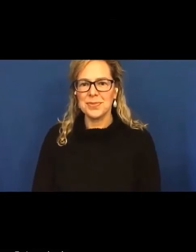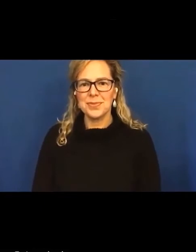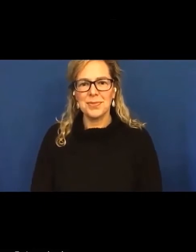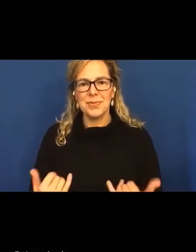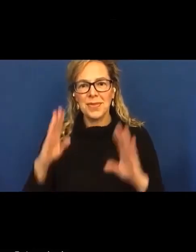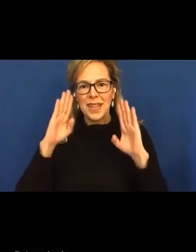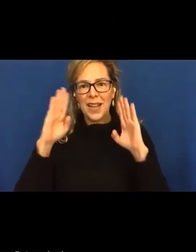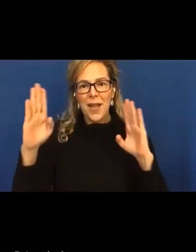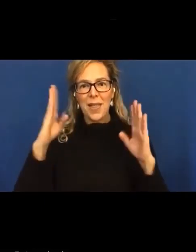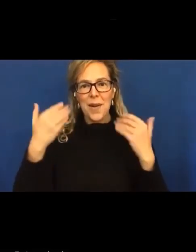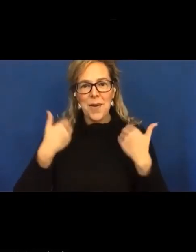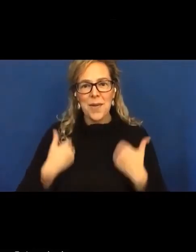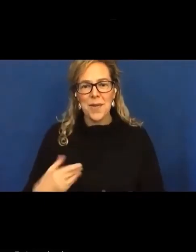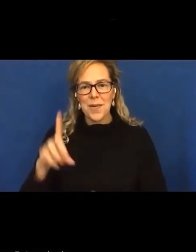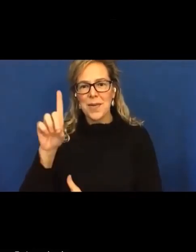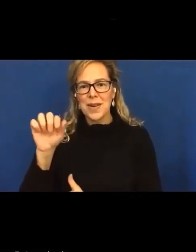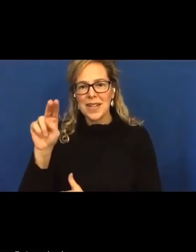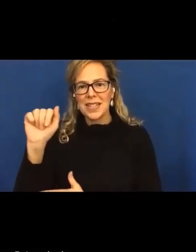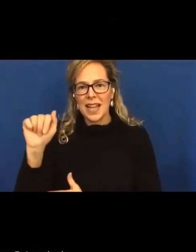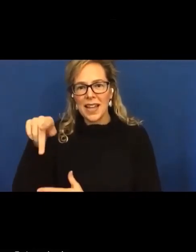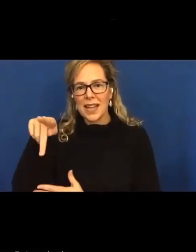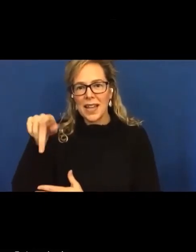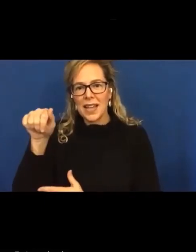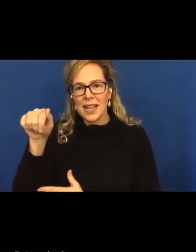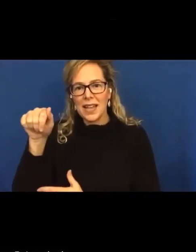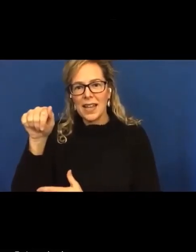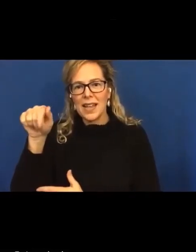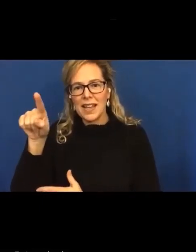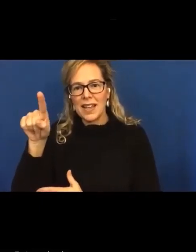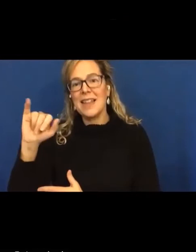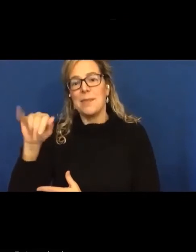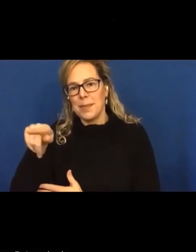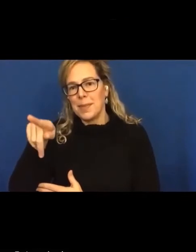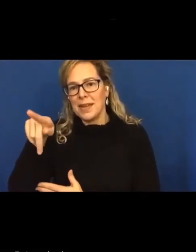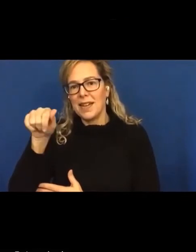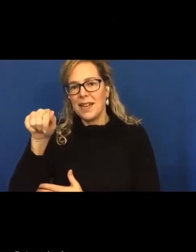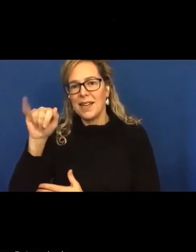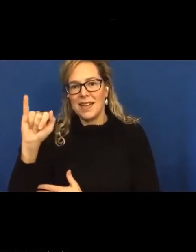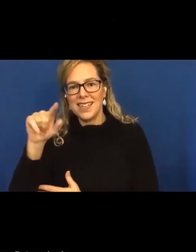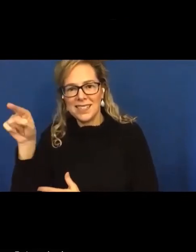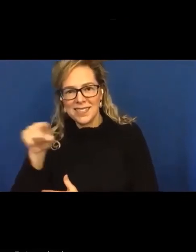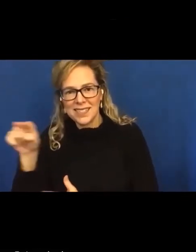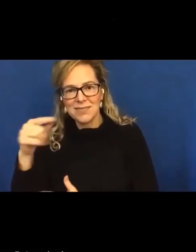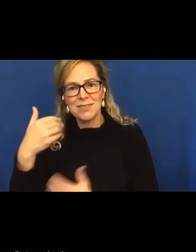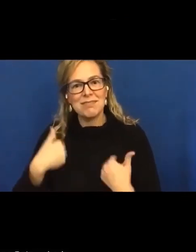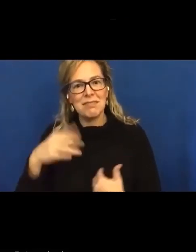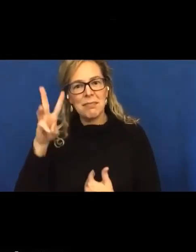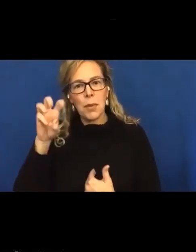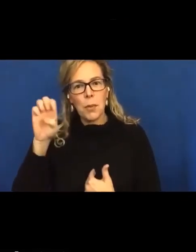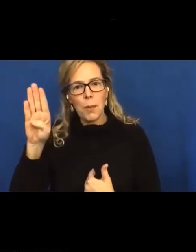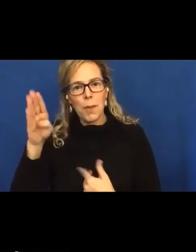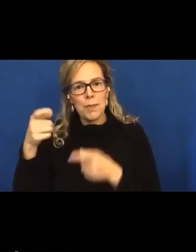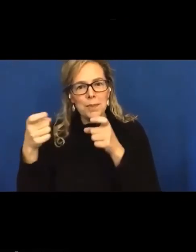Hello, this is Diana Pies. That's P-A-I-Z. I'm a web admin with the Michigan